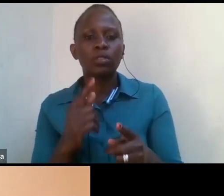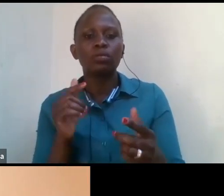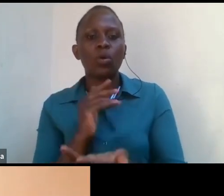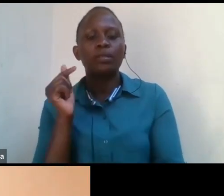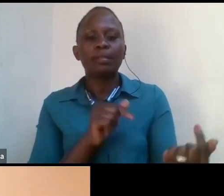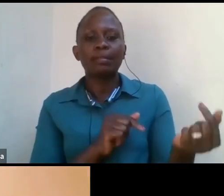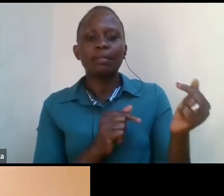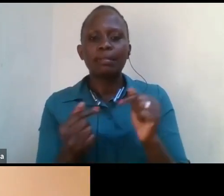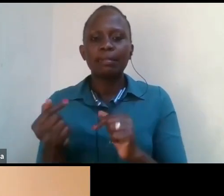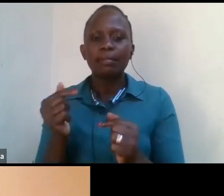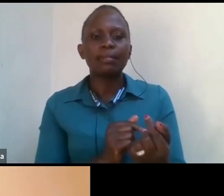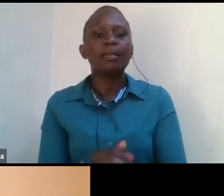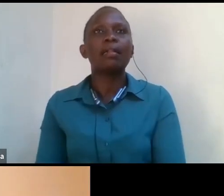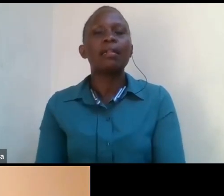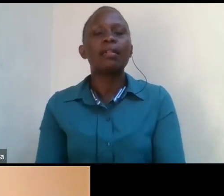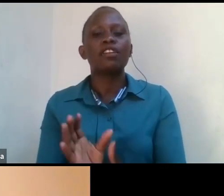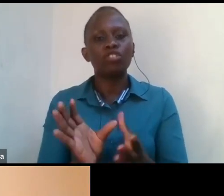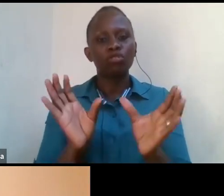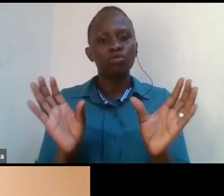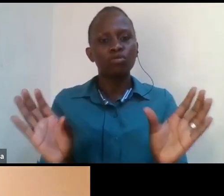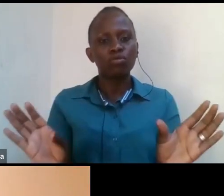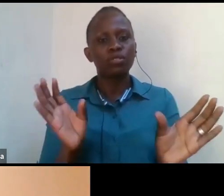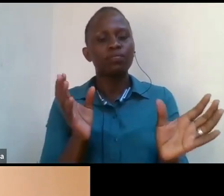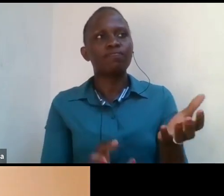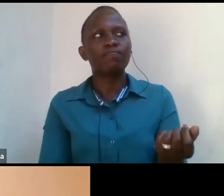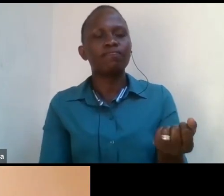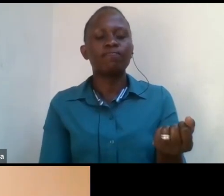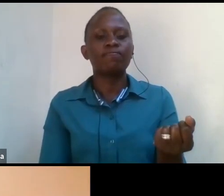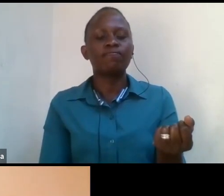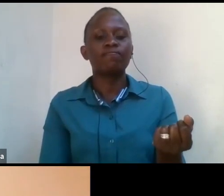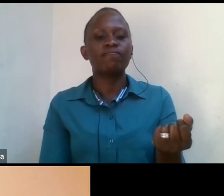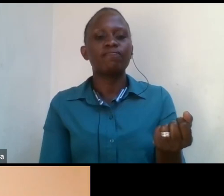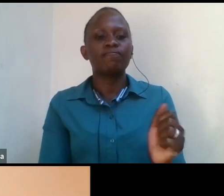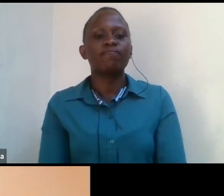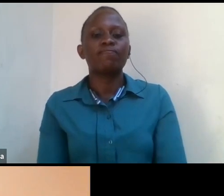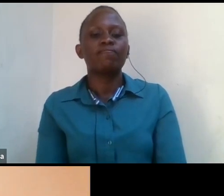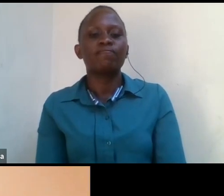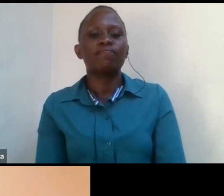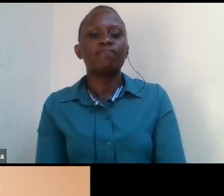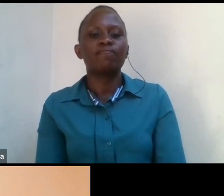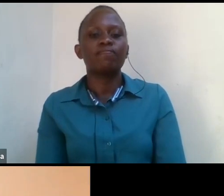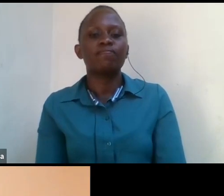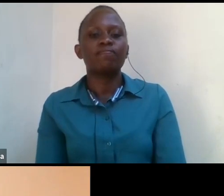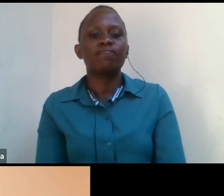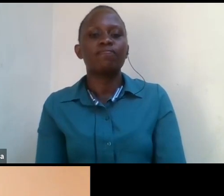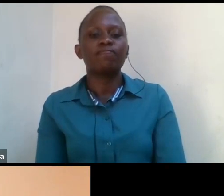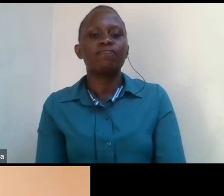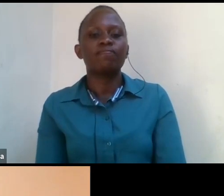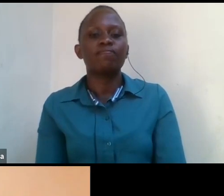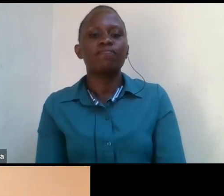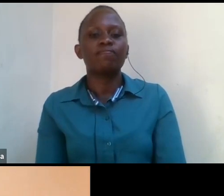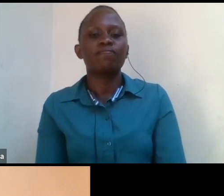I've seen is, from my experience, I have tried to help a business to register their software as intellectual property. My